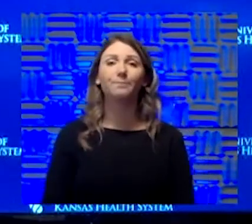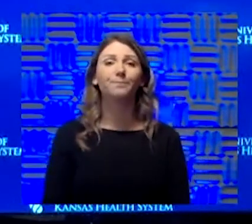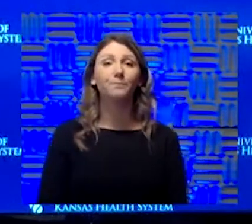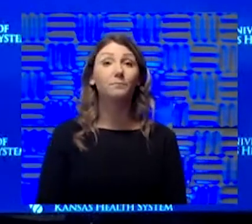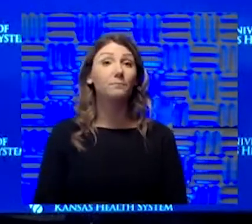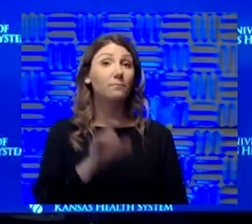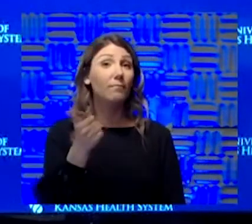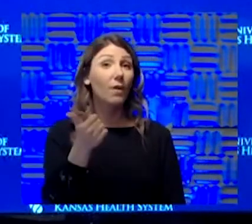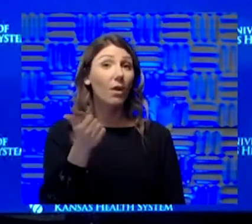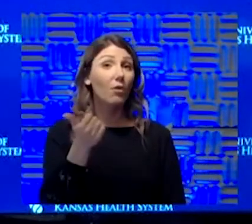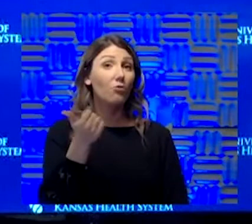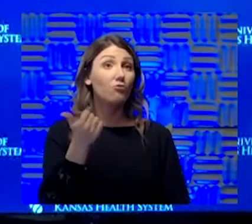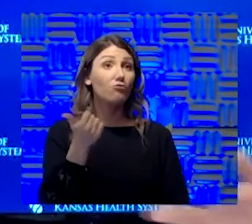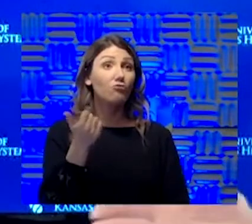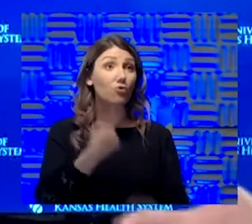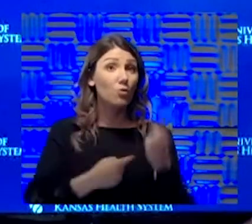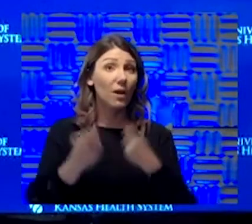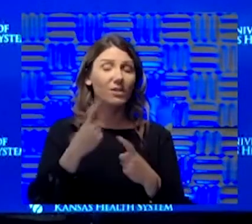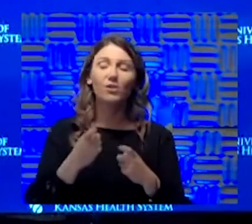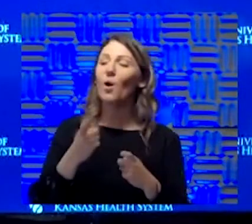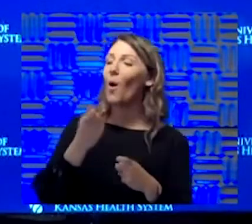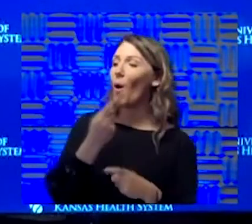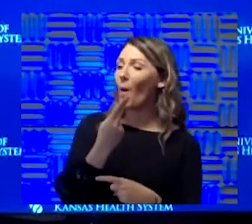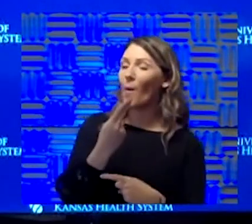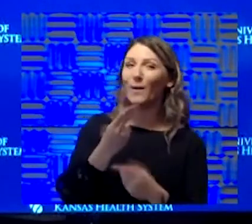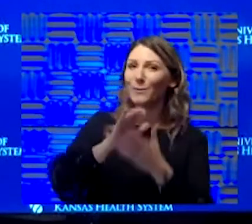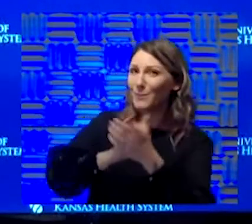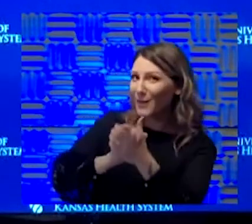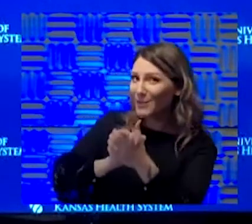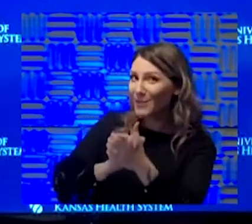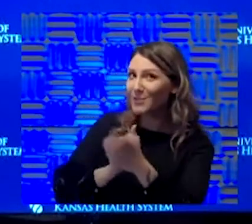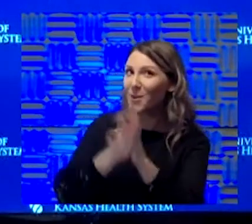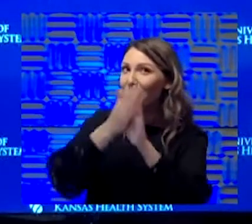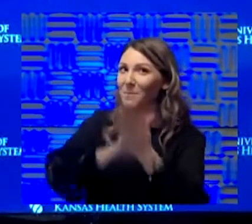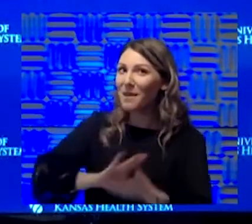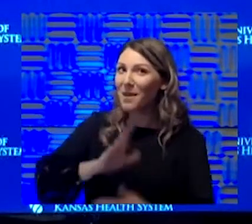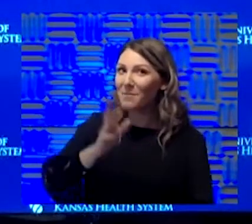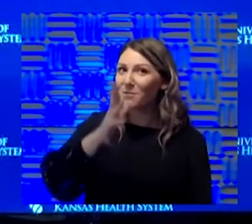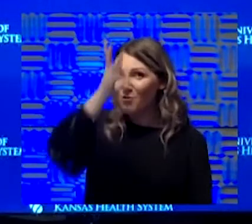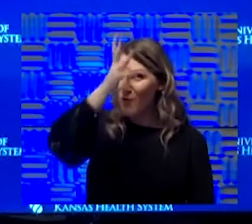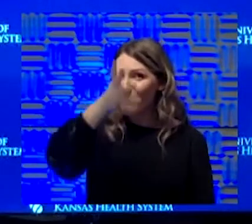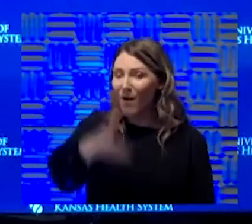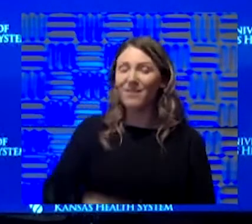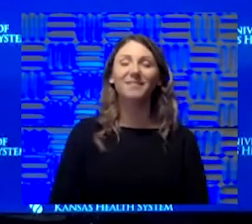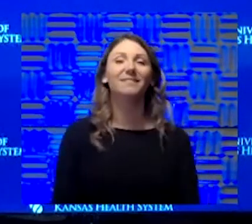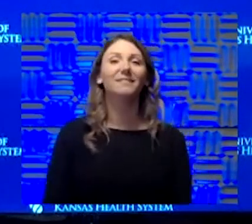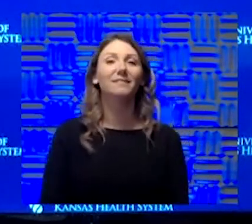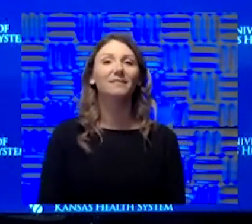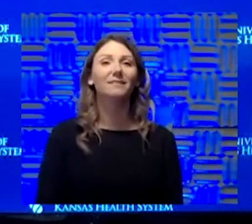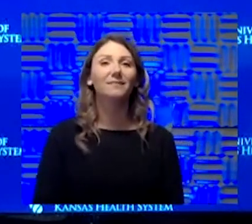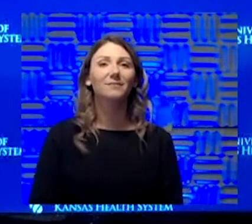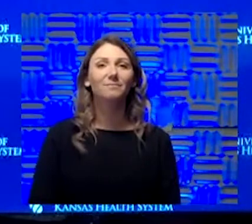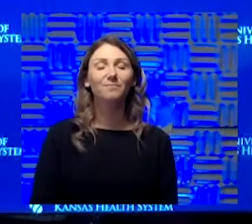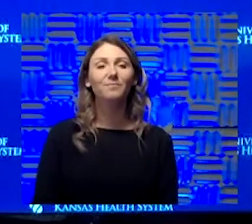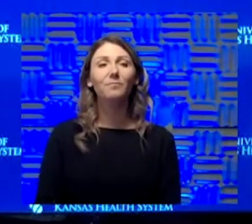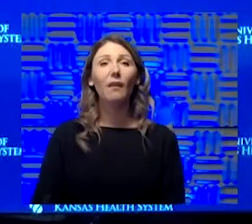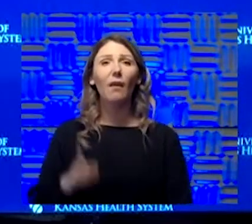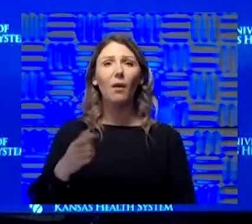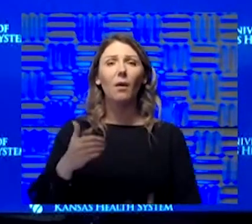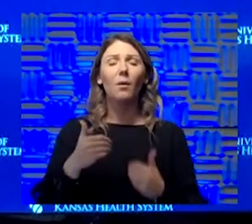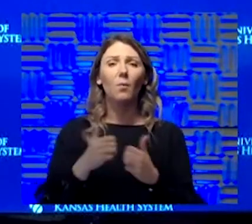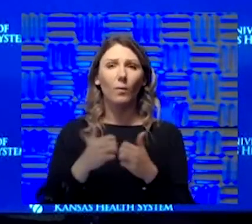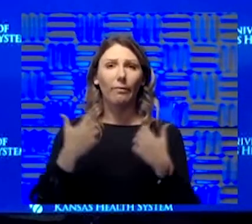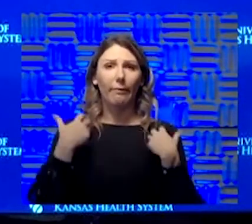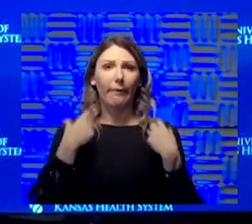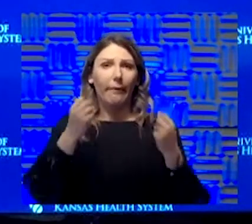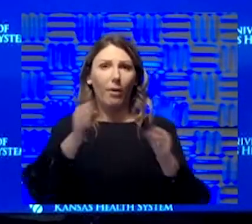Other questions out there? And congratulations on being a grandparent. Thank you. This is Nate with the health system. I have a couple